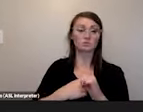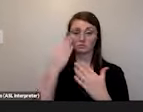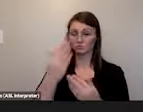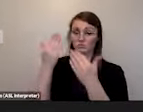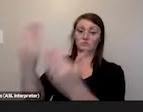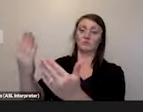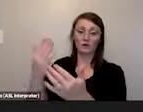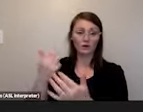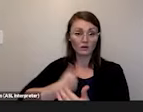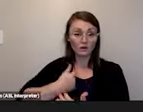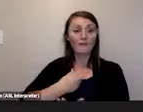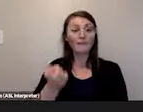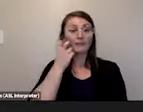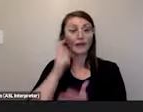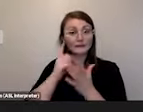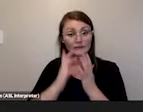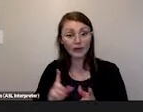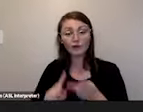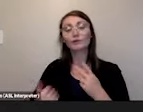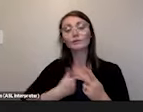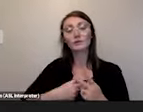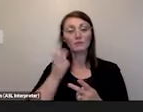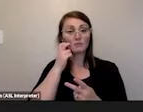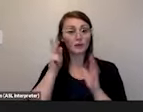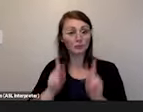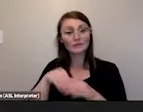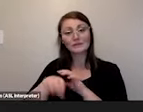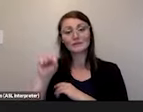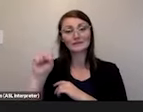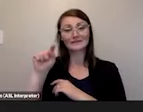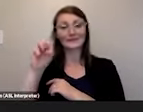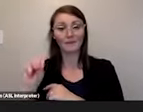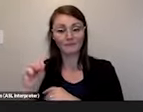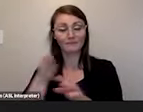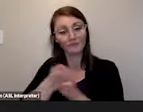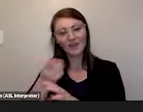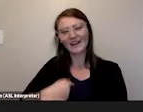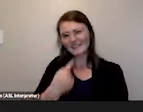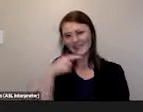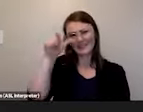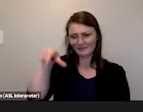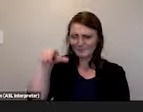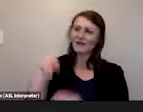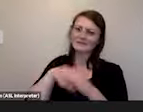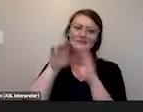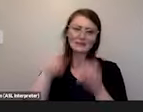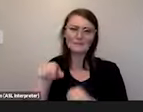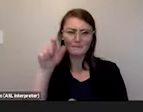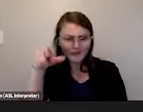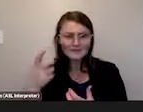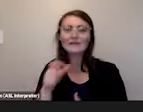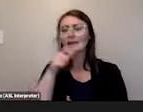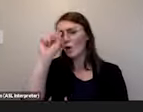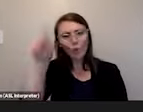and as a blind person who's been in the STEM fields. I'm like, okay, it has to be accessible. Like, this isn't just for the blind.